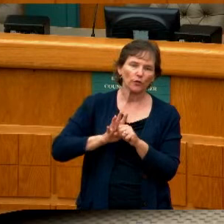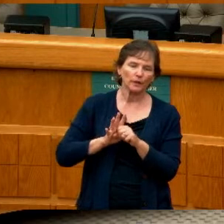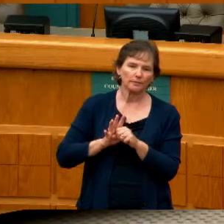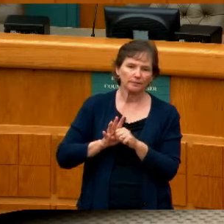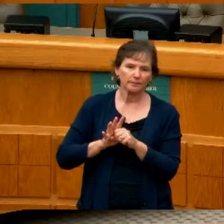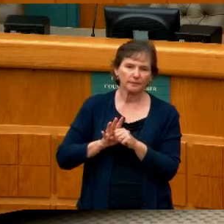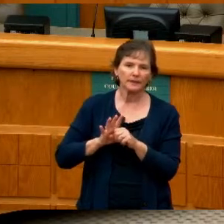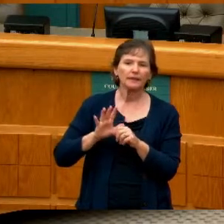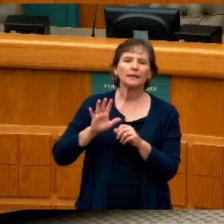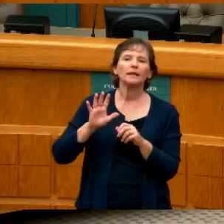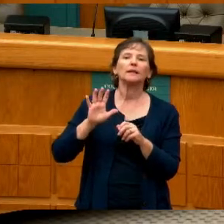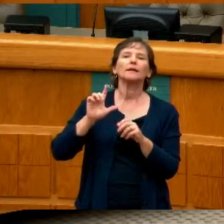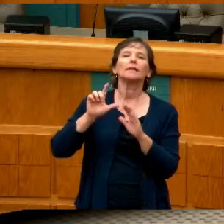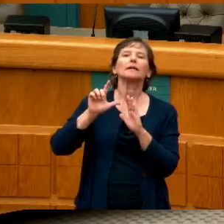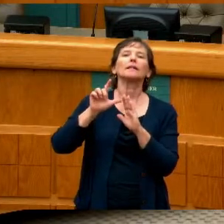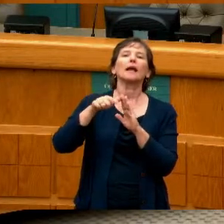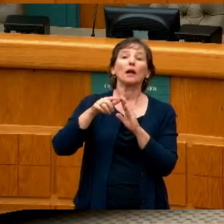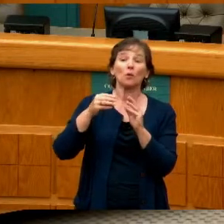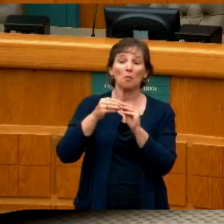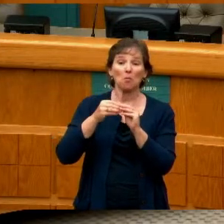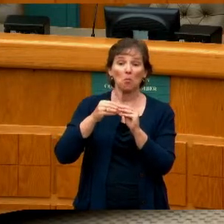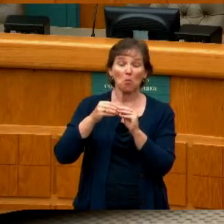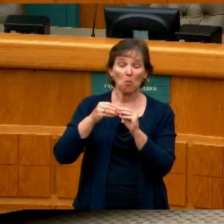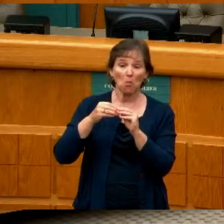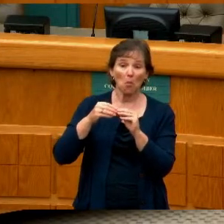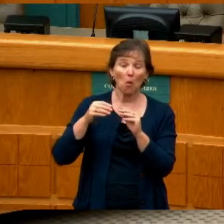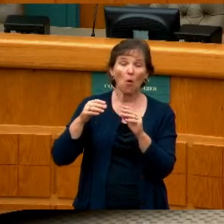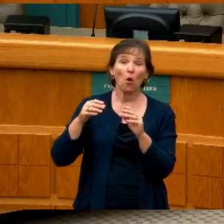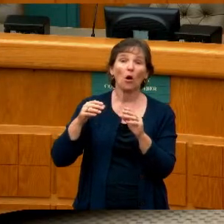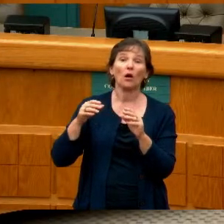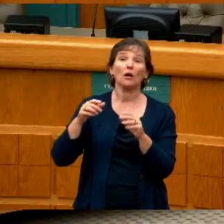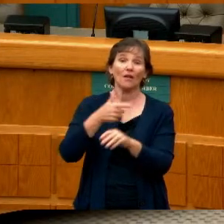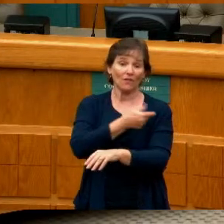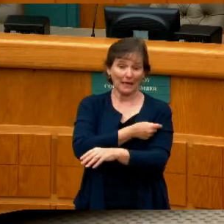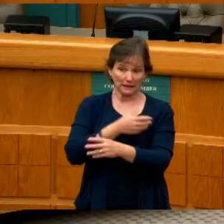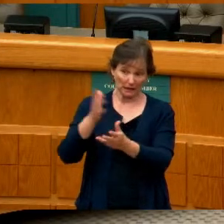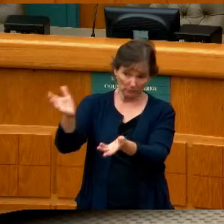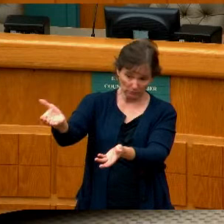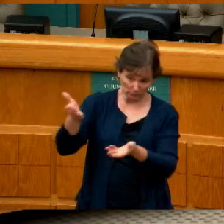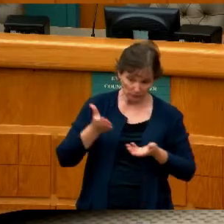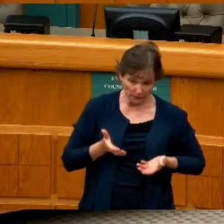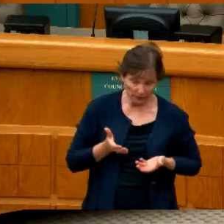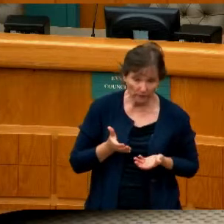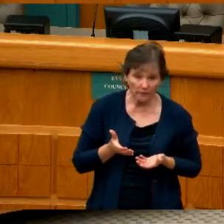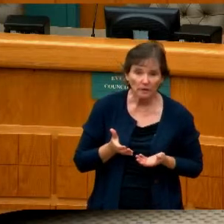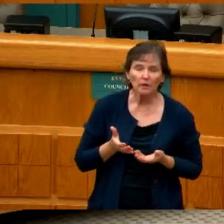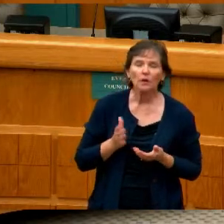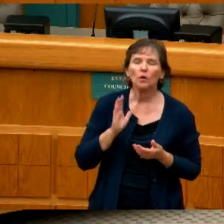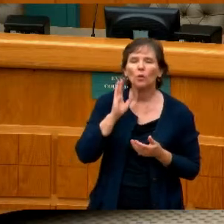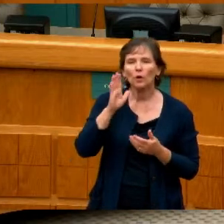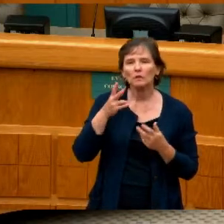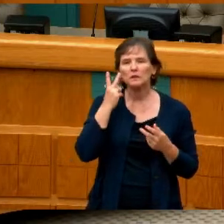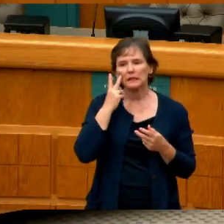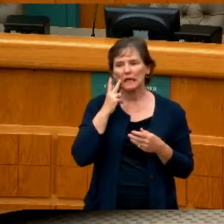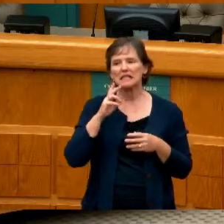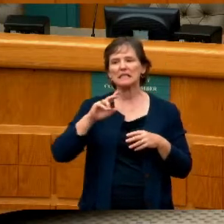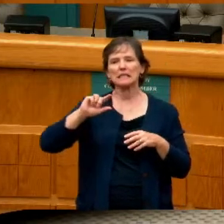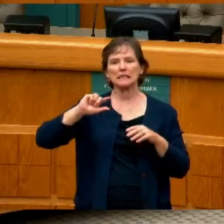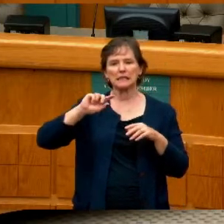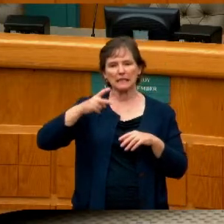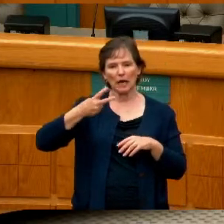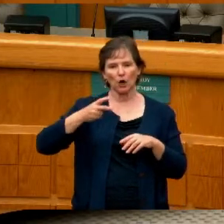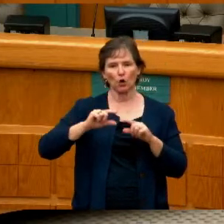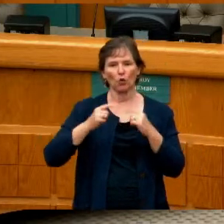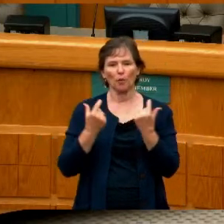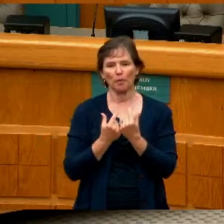high-risk patients. That's Phase 1, first tier. Then, as more vaccine arrives, there will be Phase 1A,